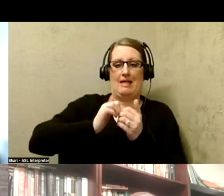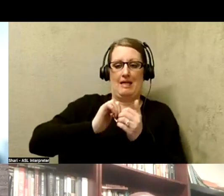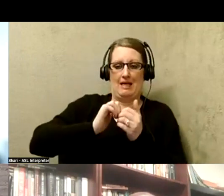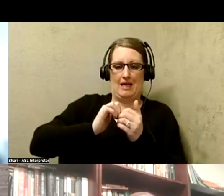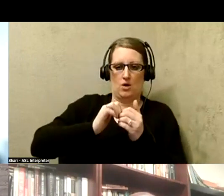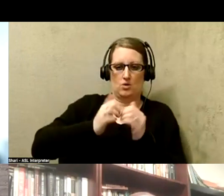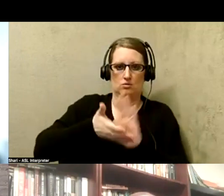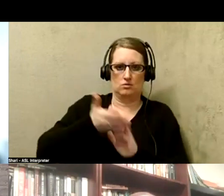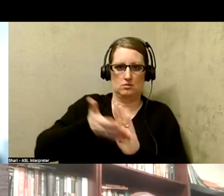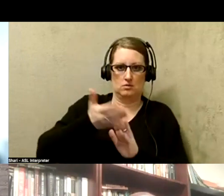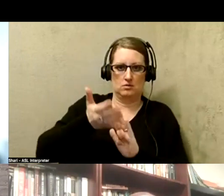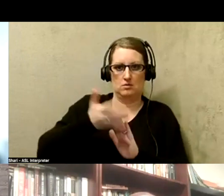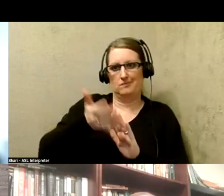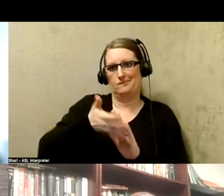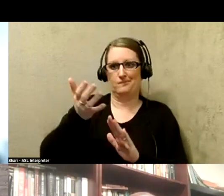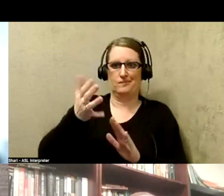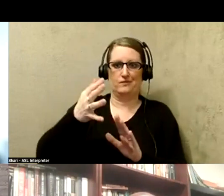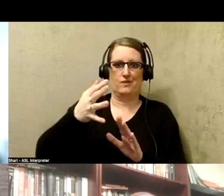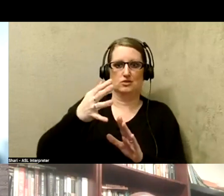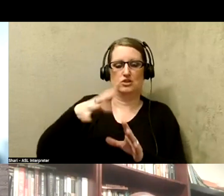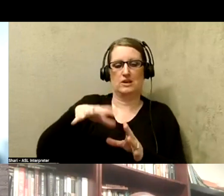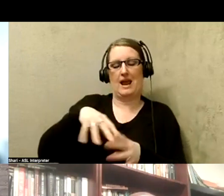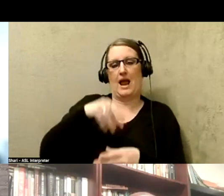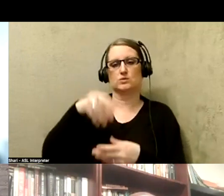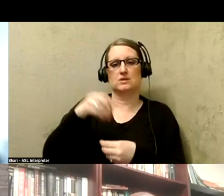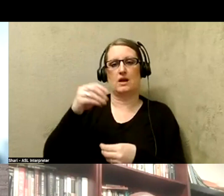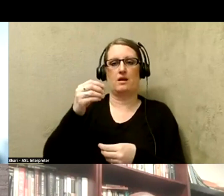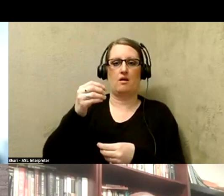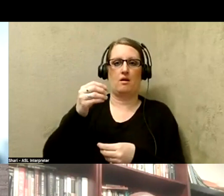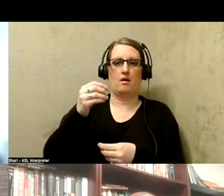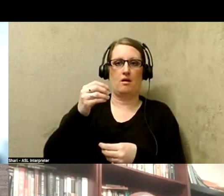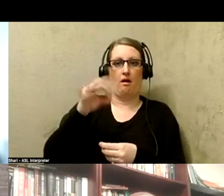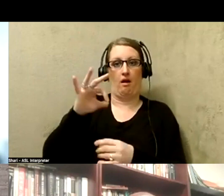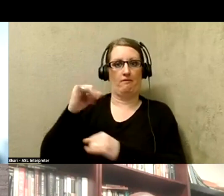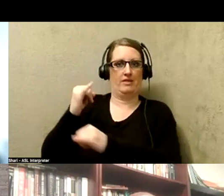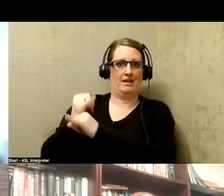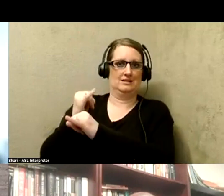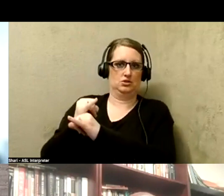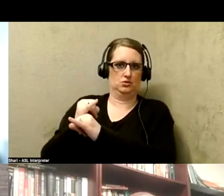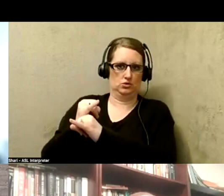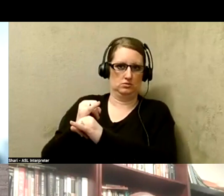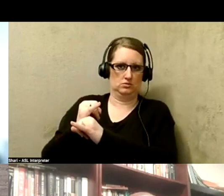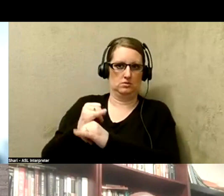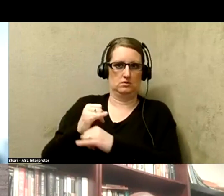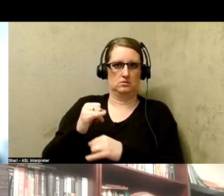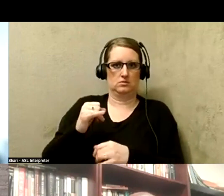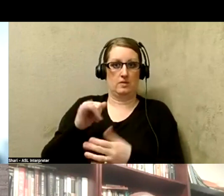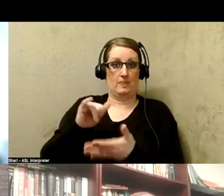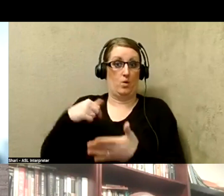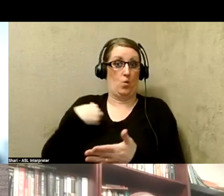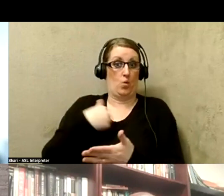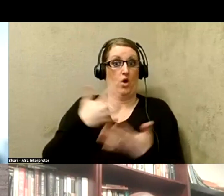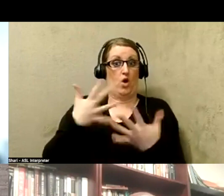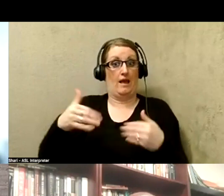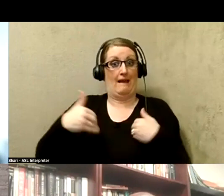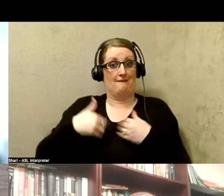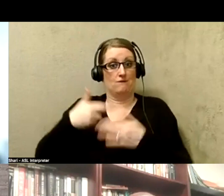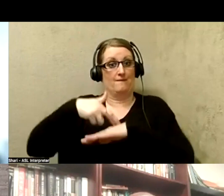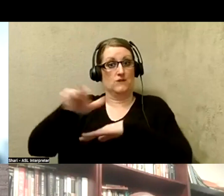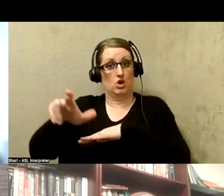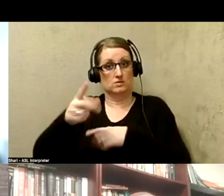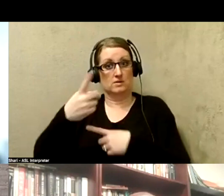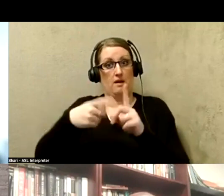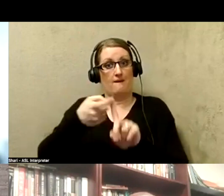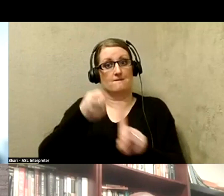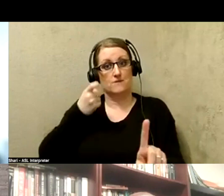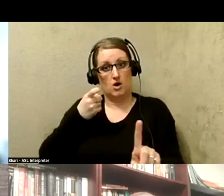kind of outside such institutions that we even, we have referrals that come from